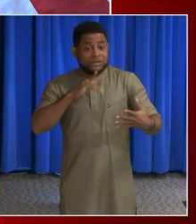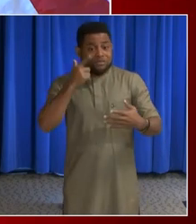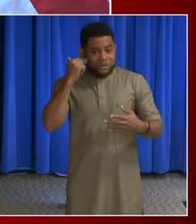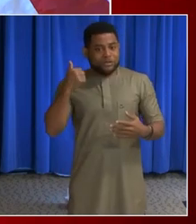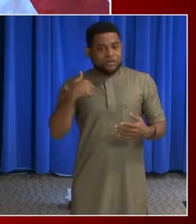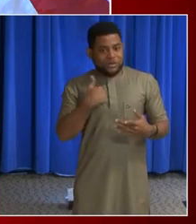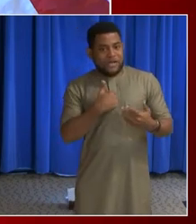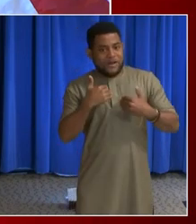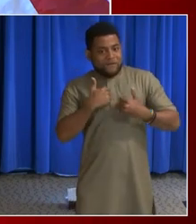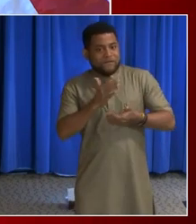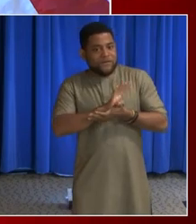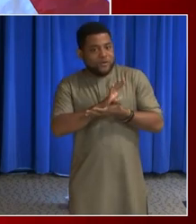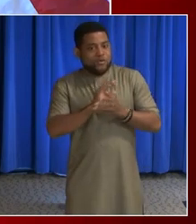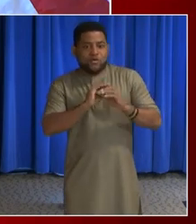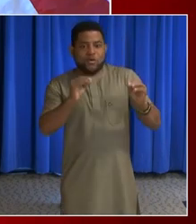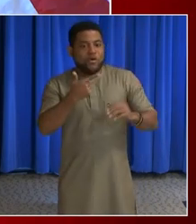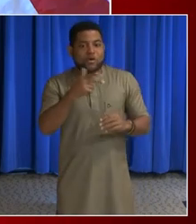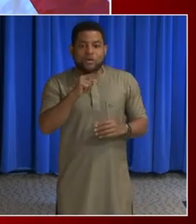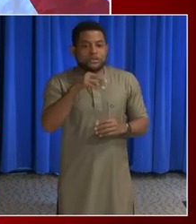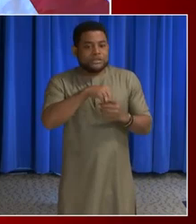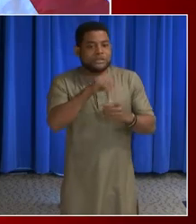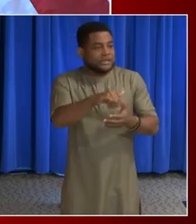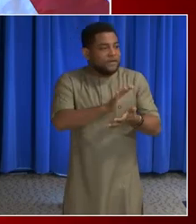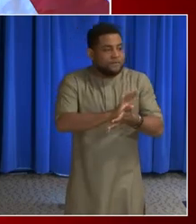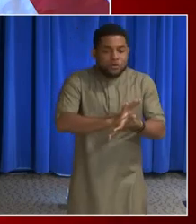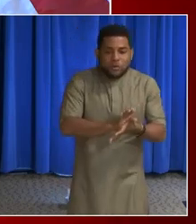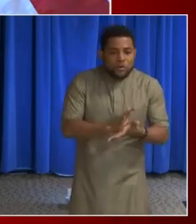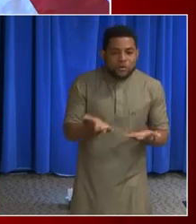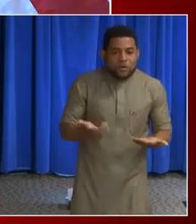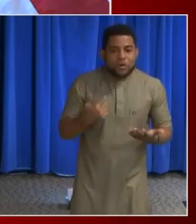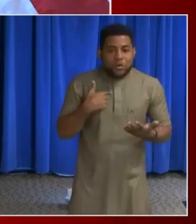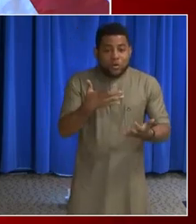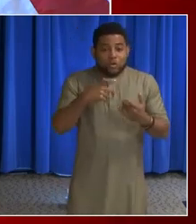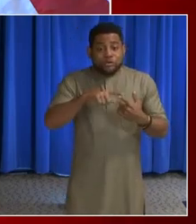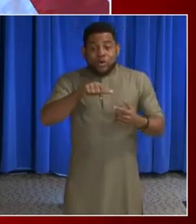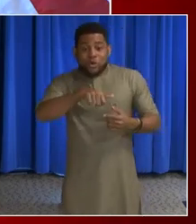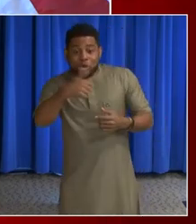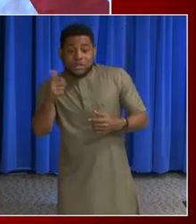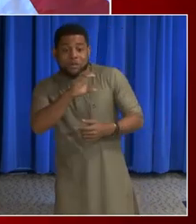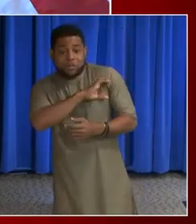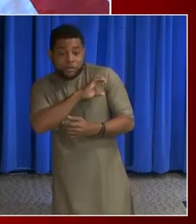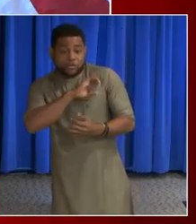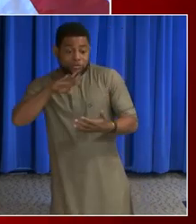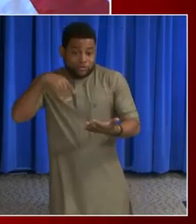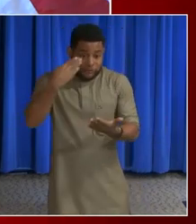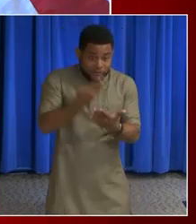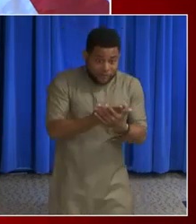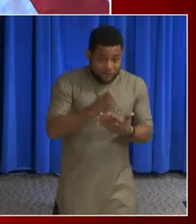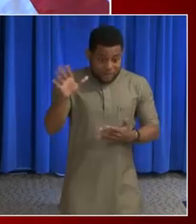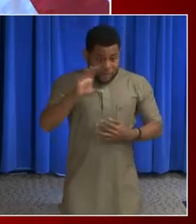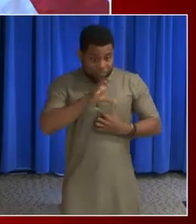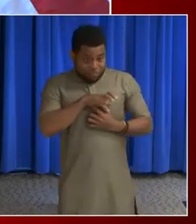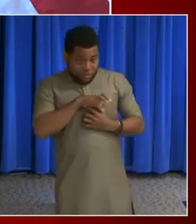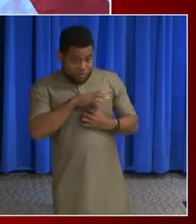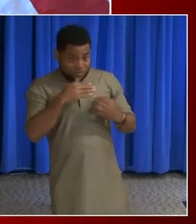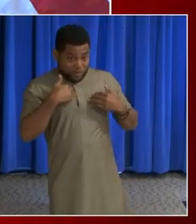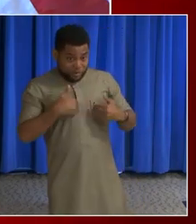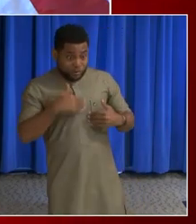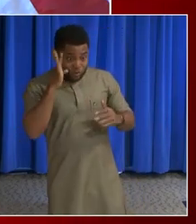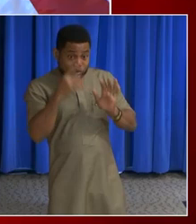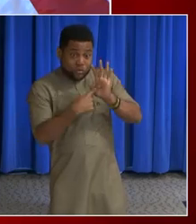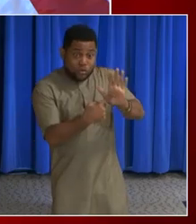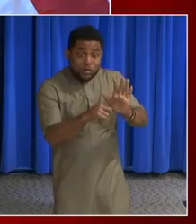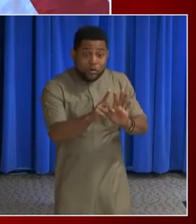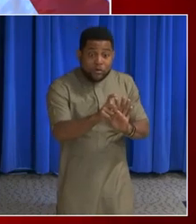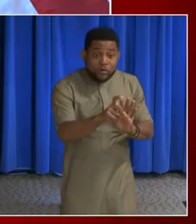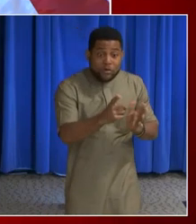and no gun is in that video. So we want the body, is the other body cam footage of the other police officers that was there going to be